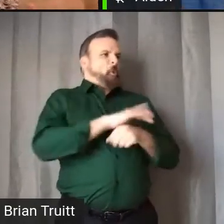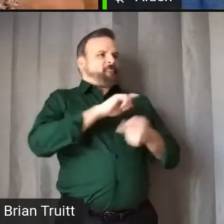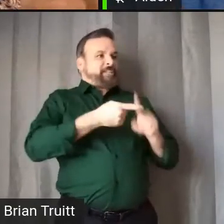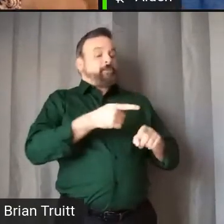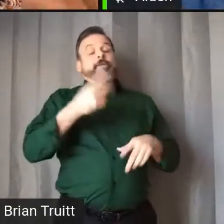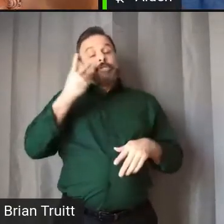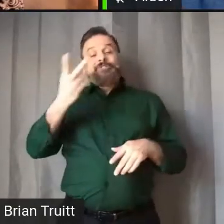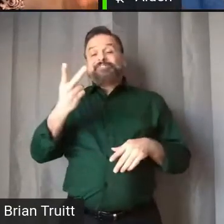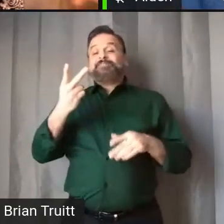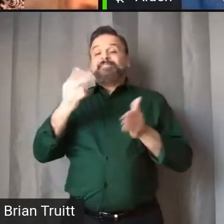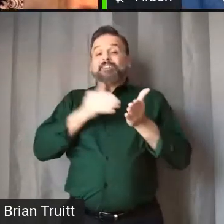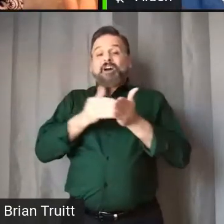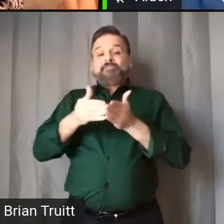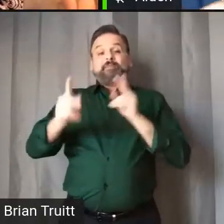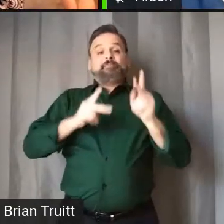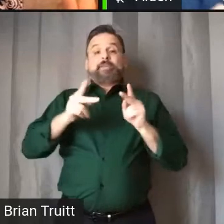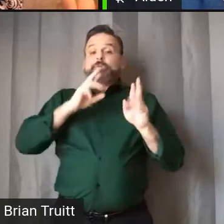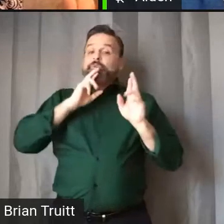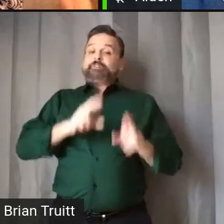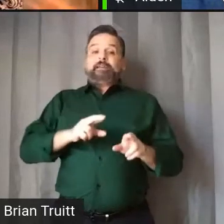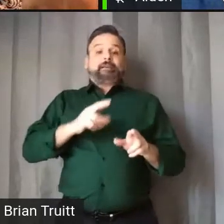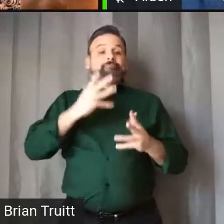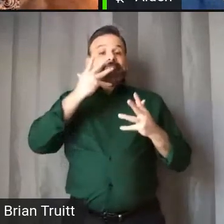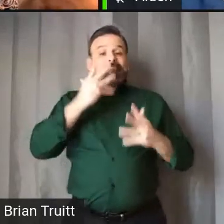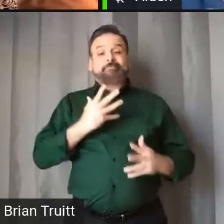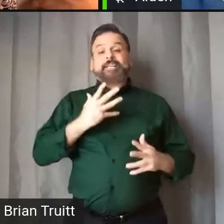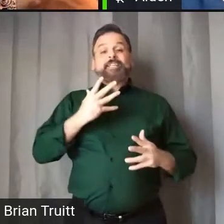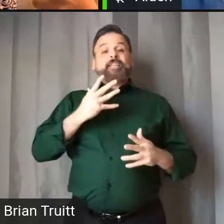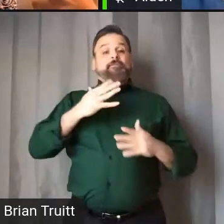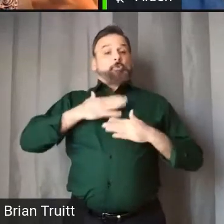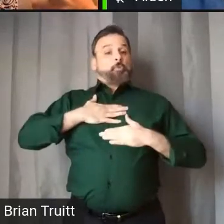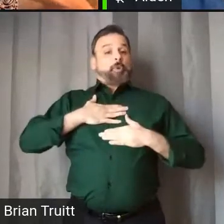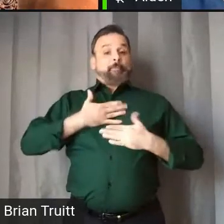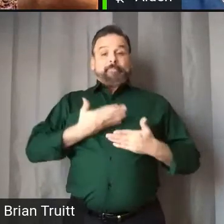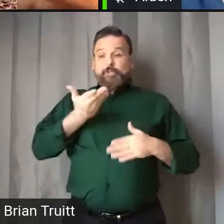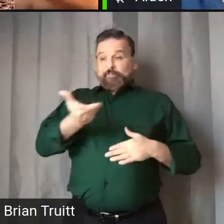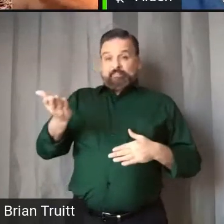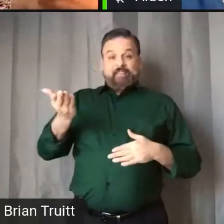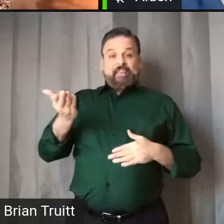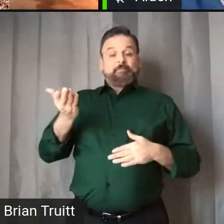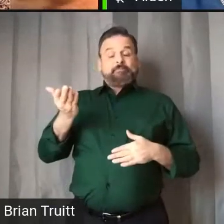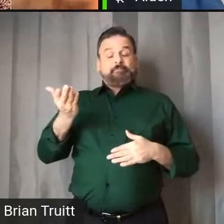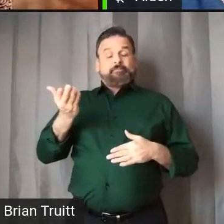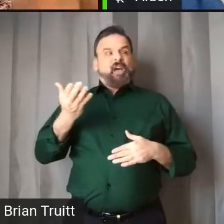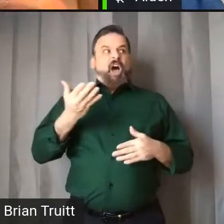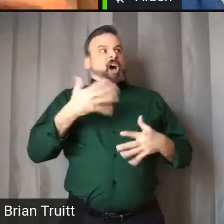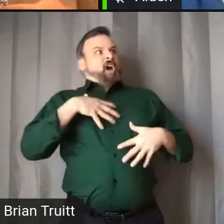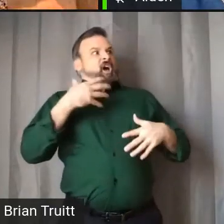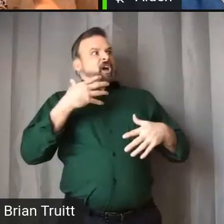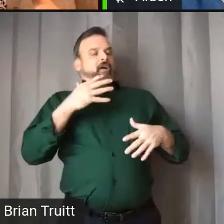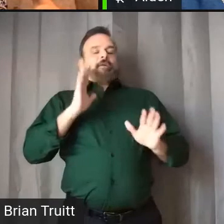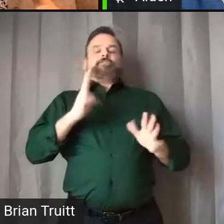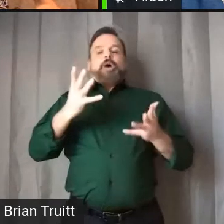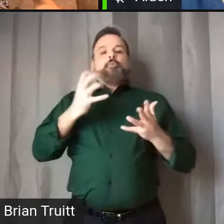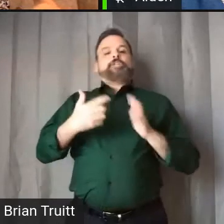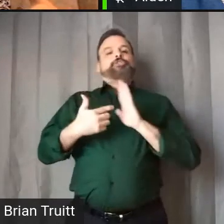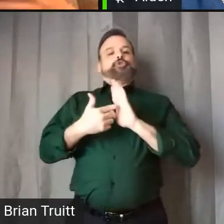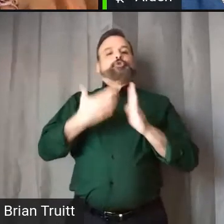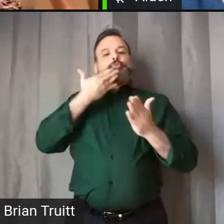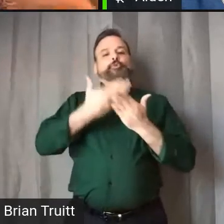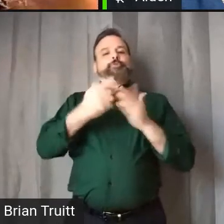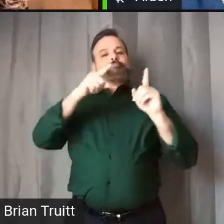unfortunately, people react poorly when people come out. So I wanted to be able to kind of show a really affirming coming out,